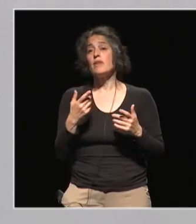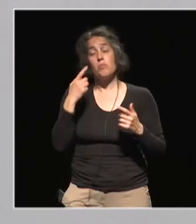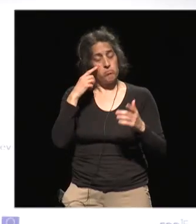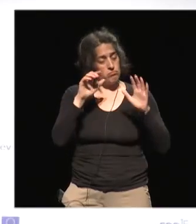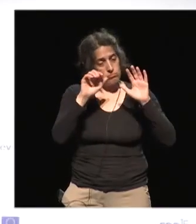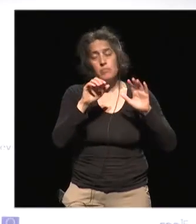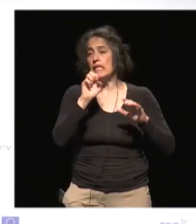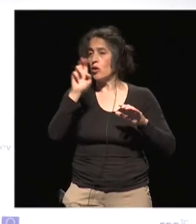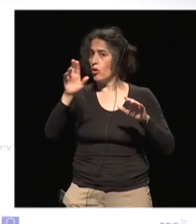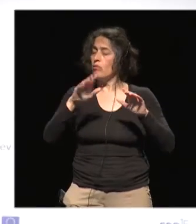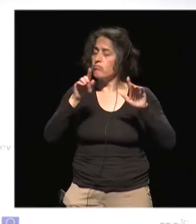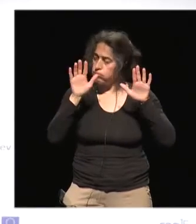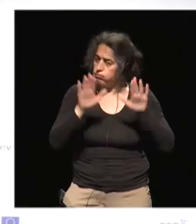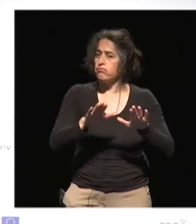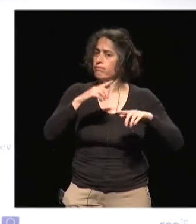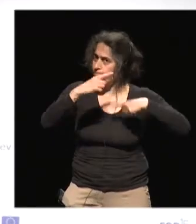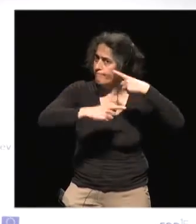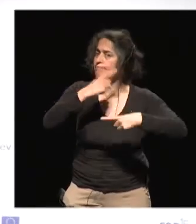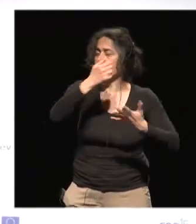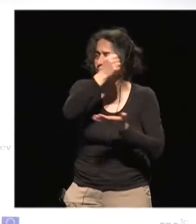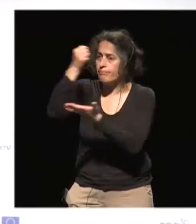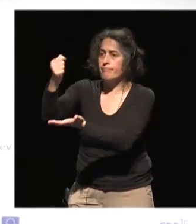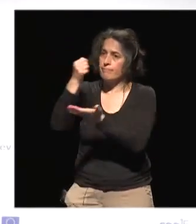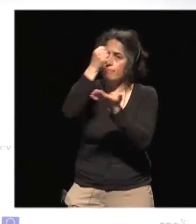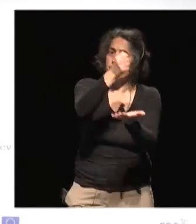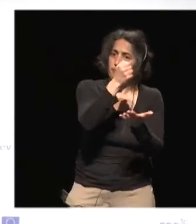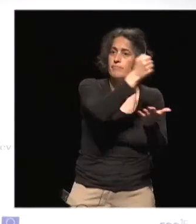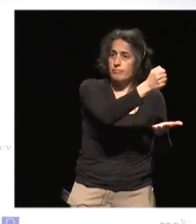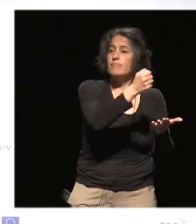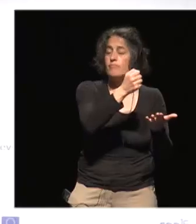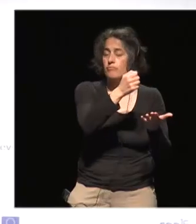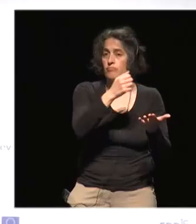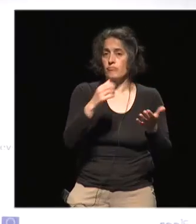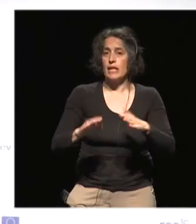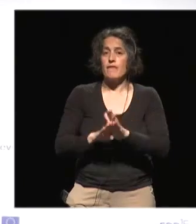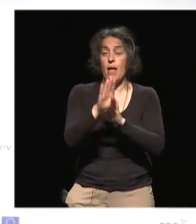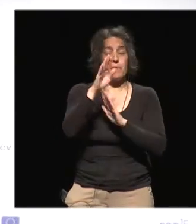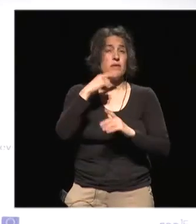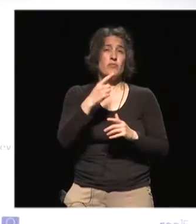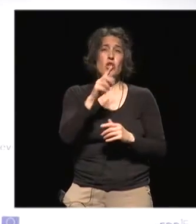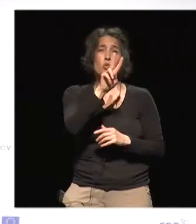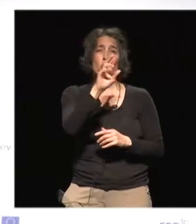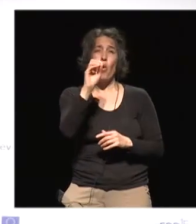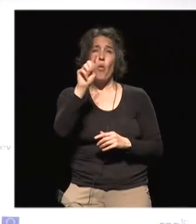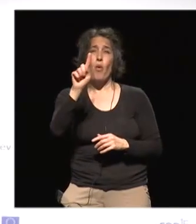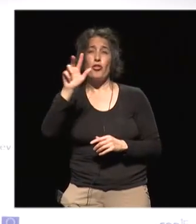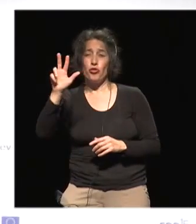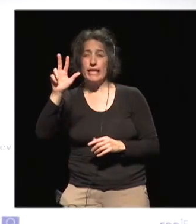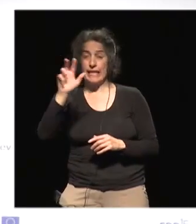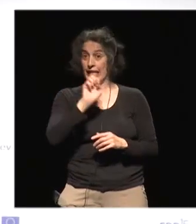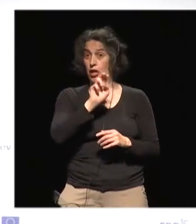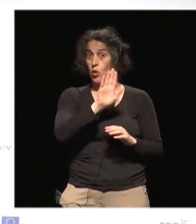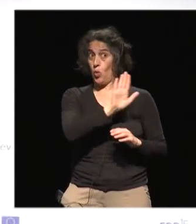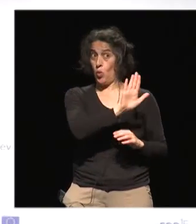remain as an important donor in the future. Just as an order of magnitude, in 2013, alone, the